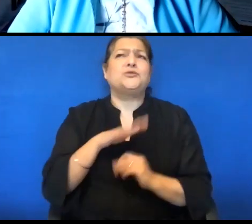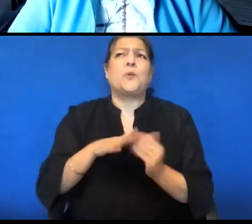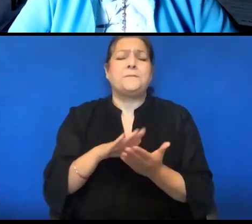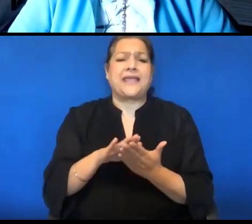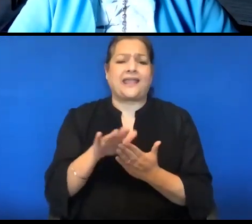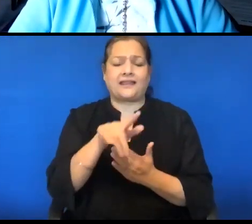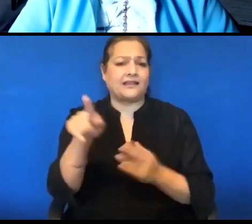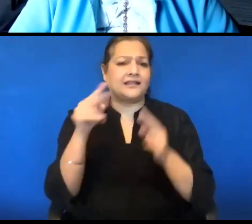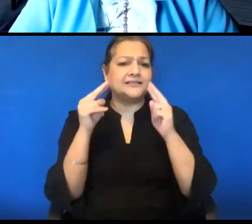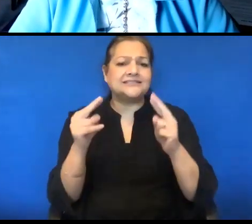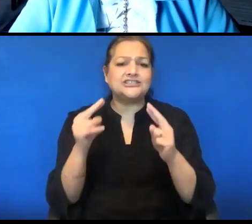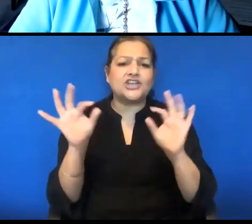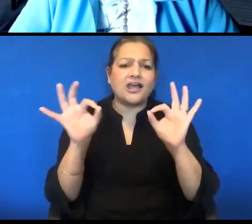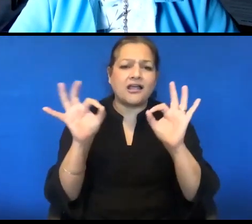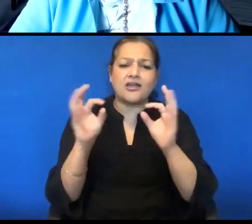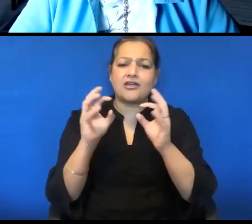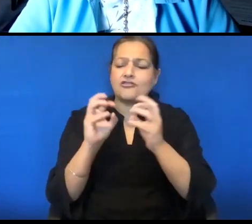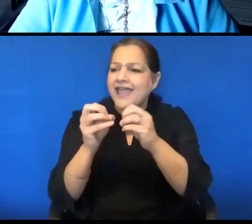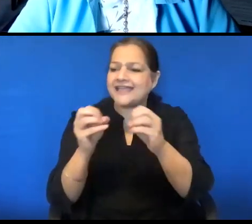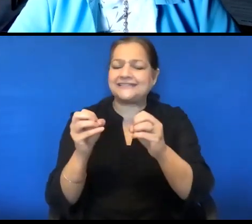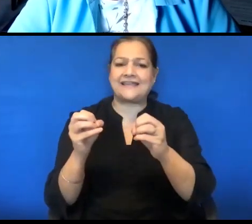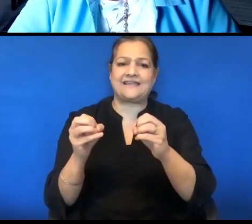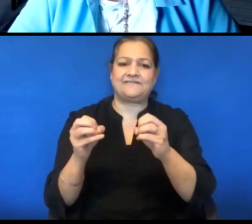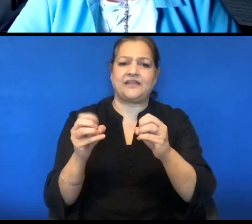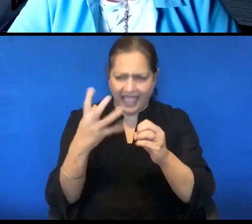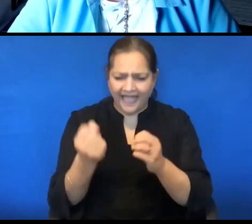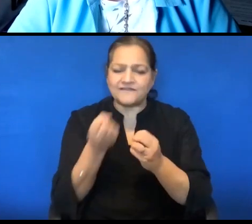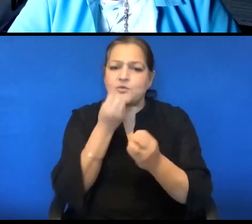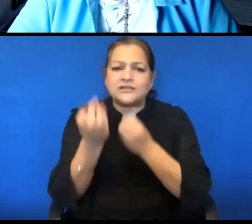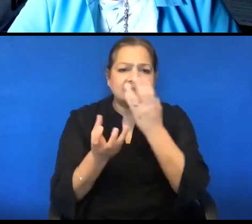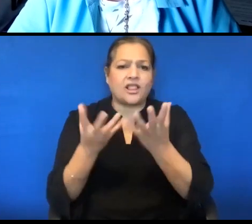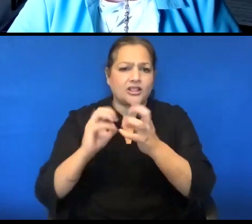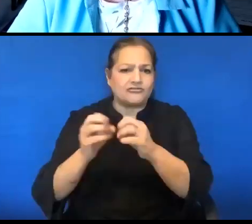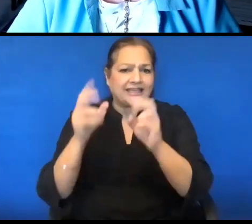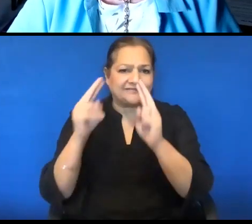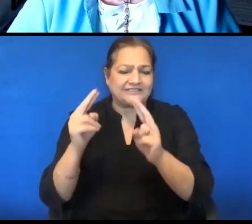wonderful things at creative, but I do find that